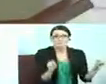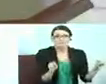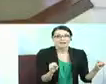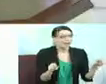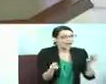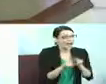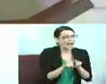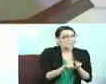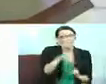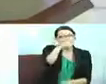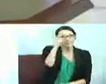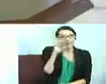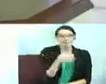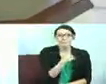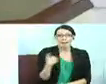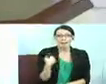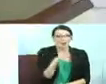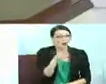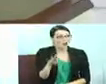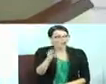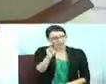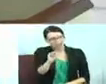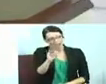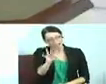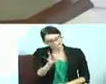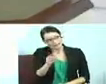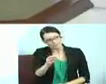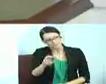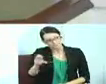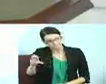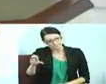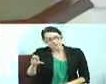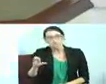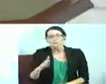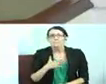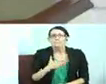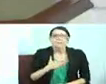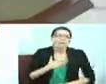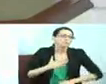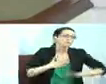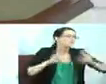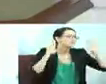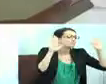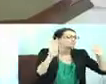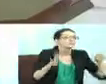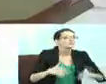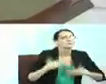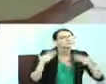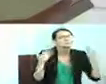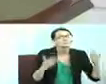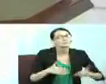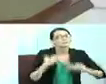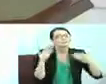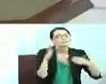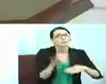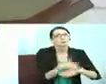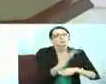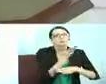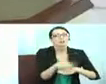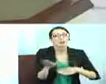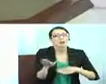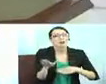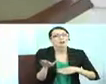of Founders Metropolitan Community Church, it is my greatest joy to share